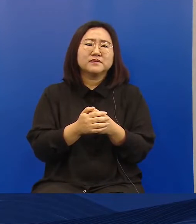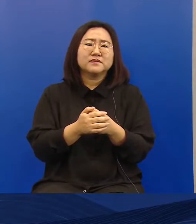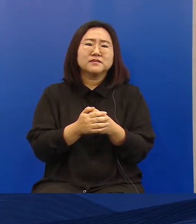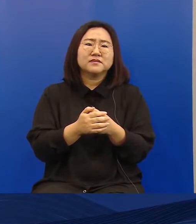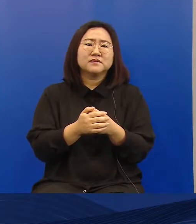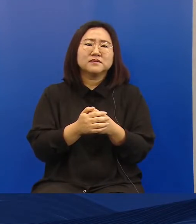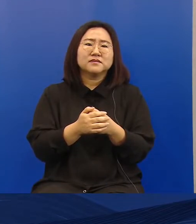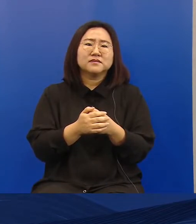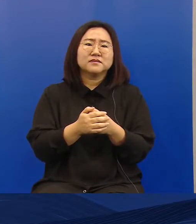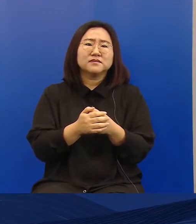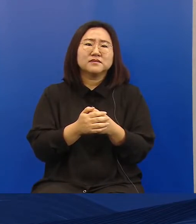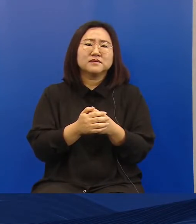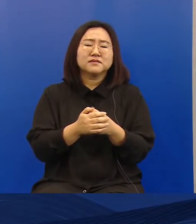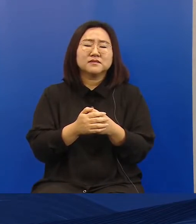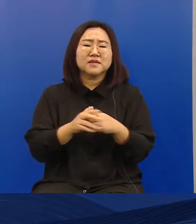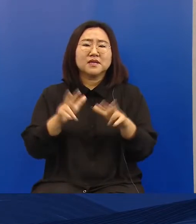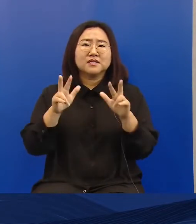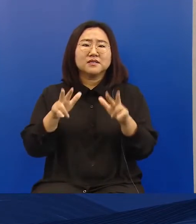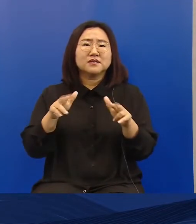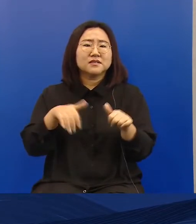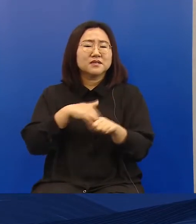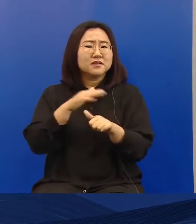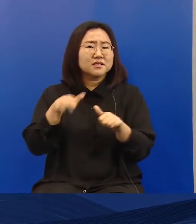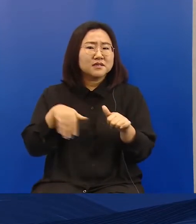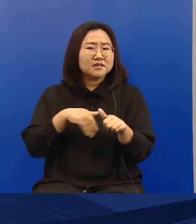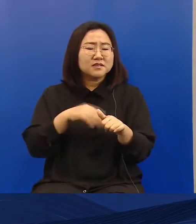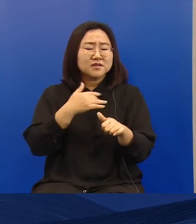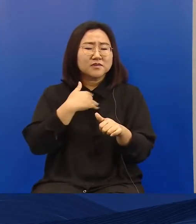introduce and better explain of what